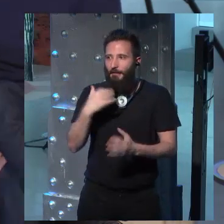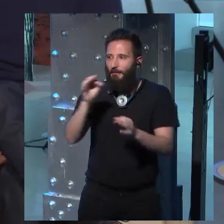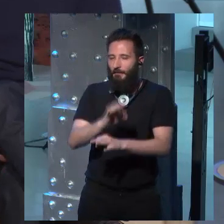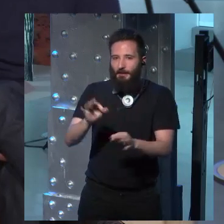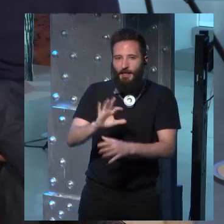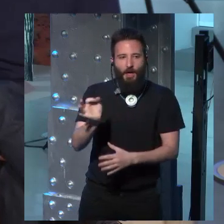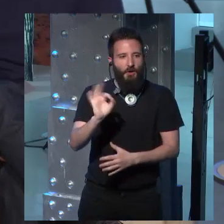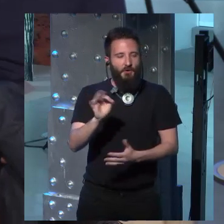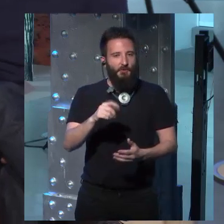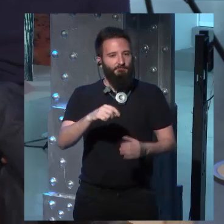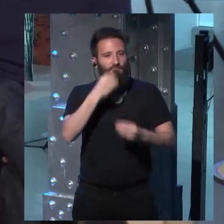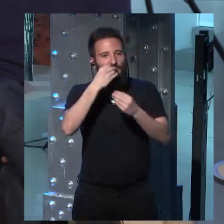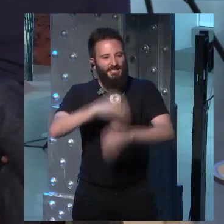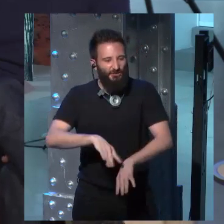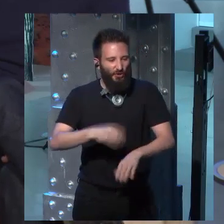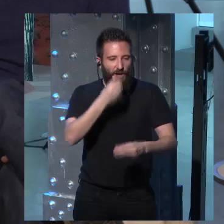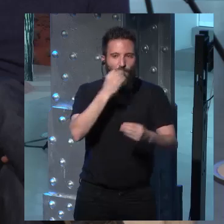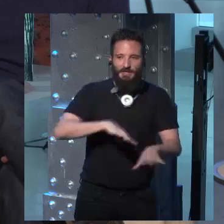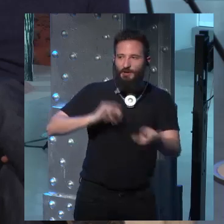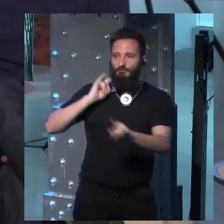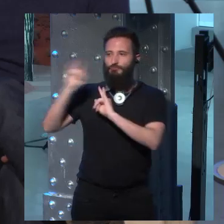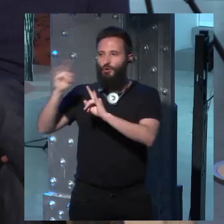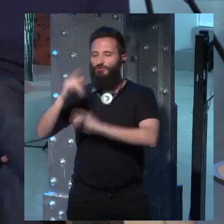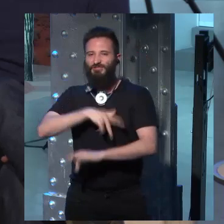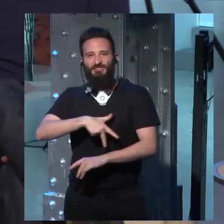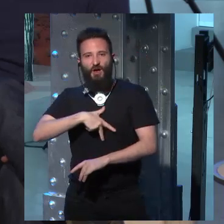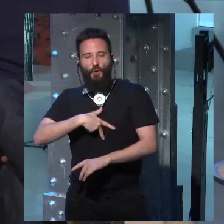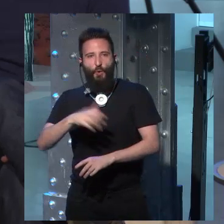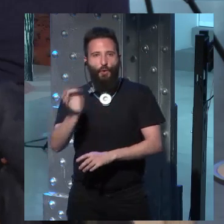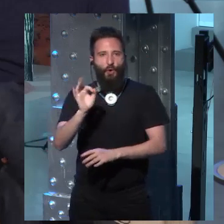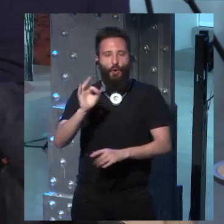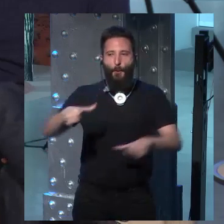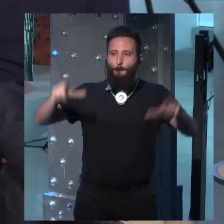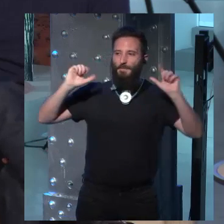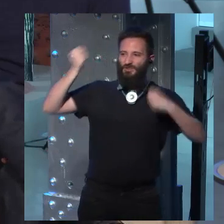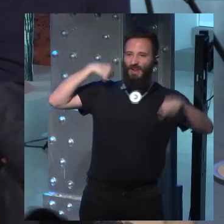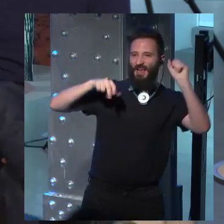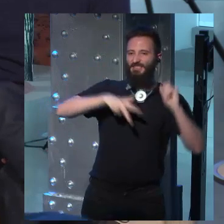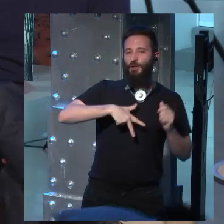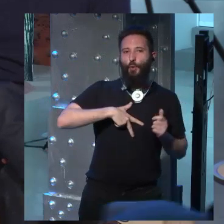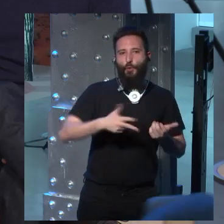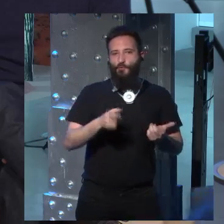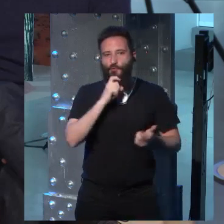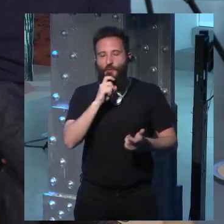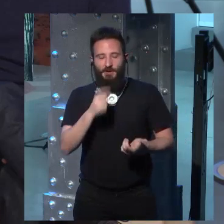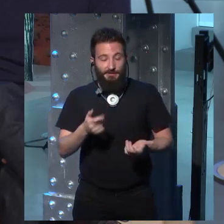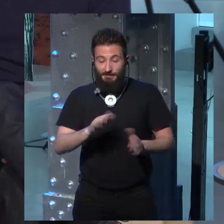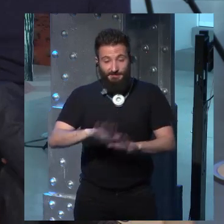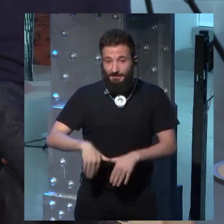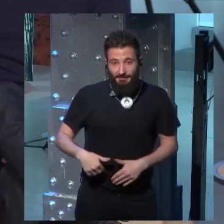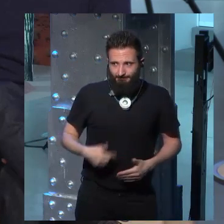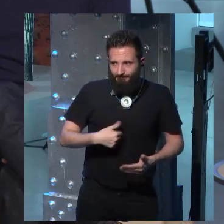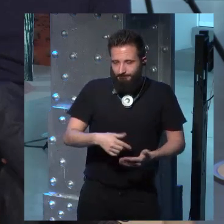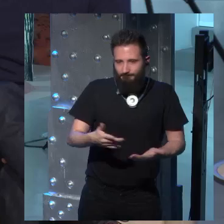Saul Goodman character from Breaking Bad. So I know they have it within them to write whatever is the most compelling story they can. That